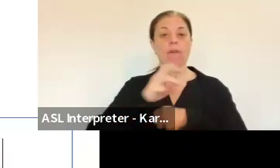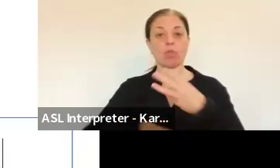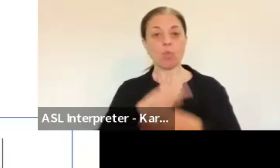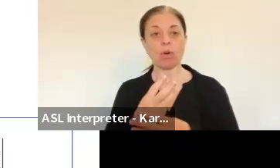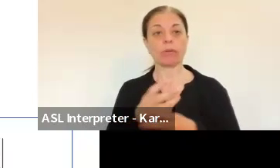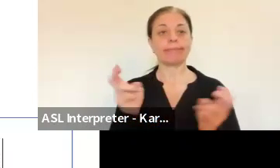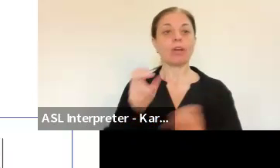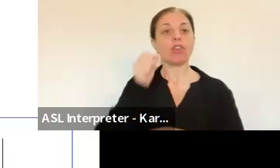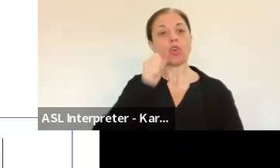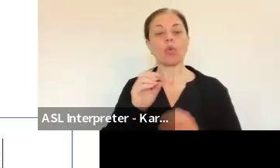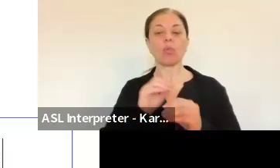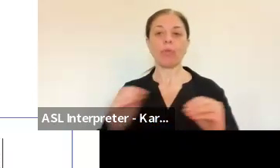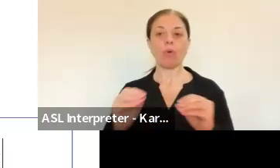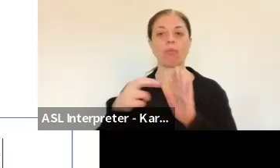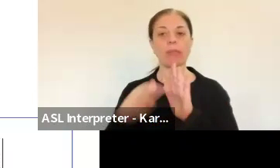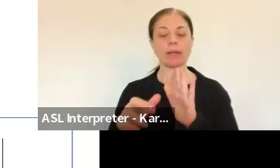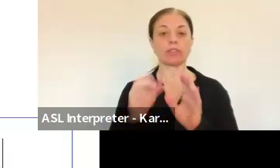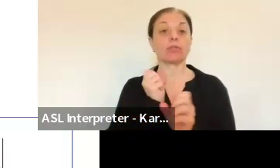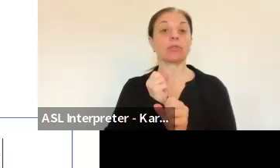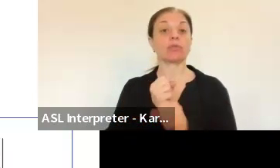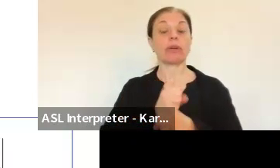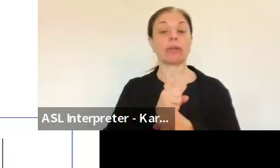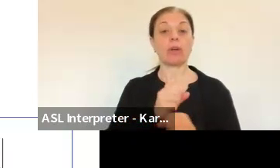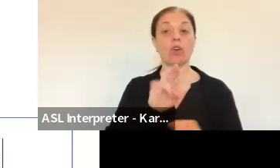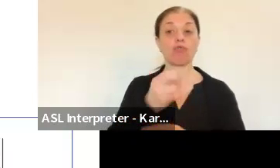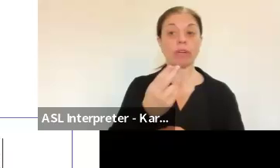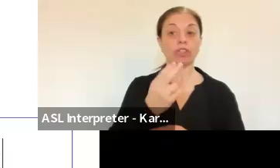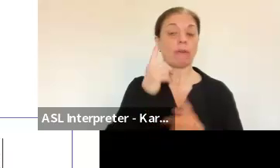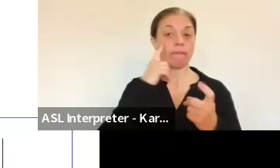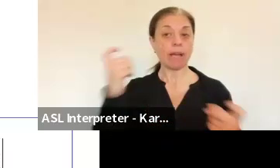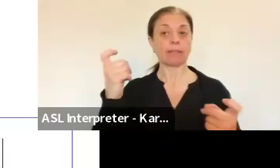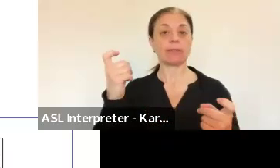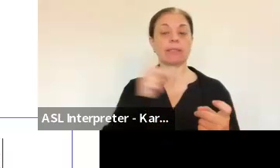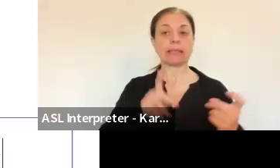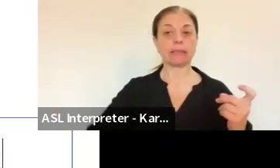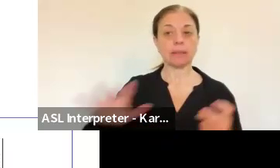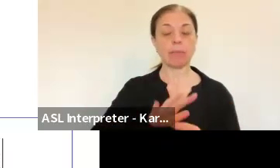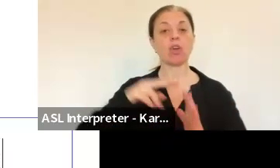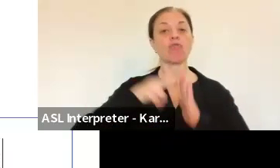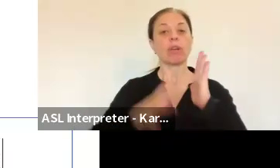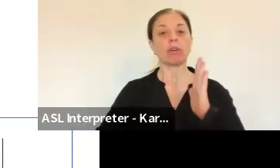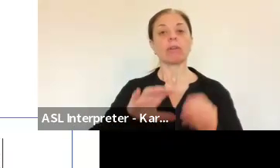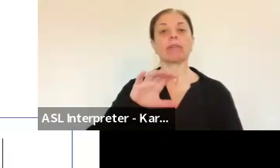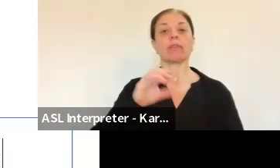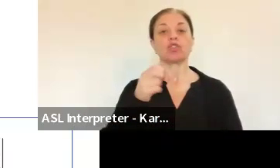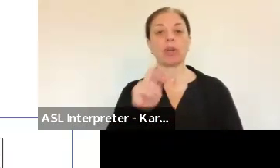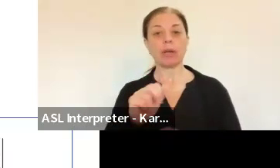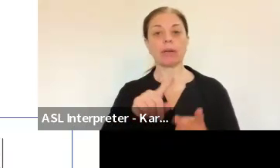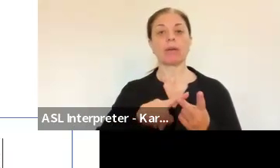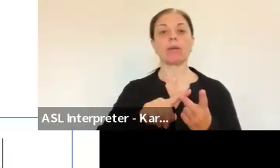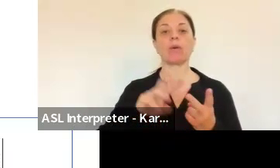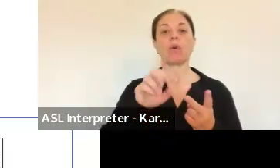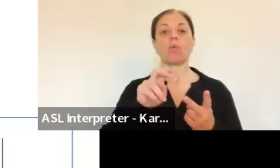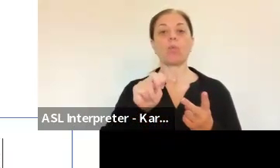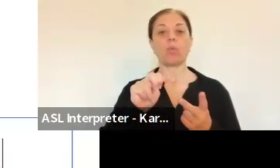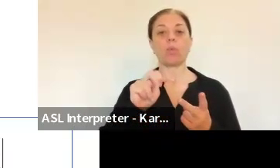No Reflection, creating a rich fantasy kingdom that readers of Gina Chen and Amelie Wen